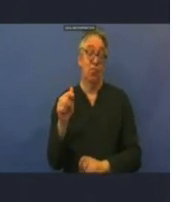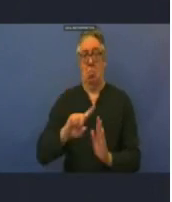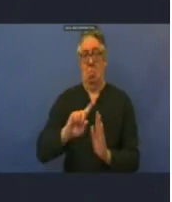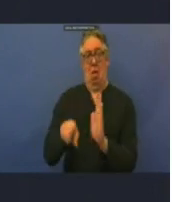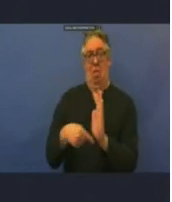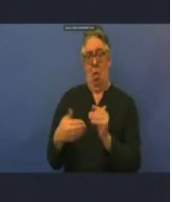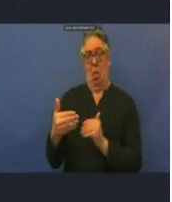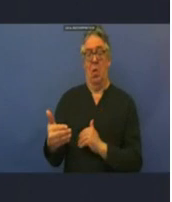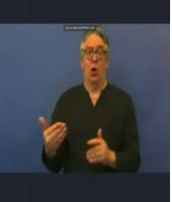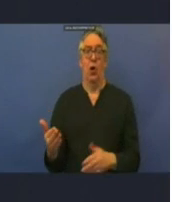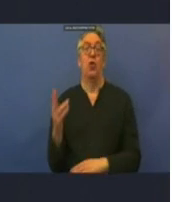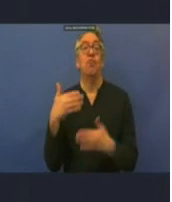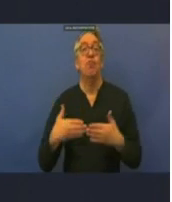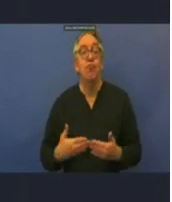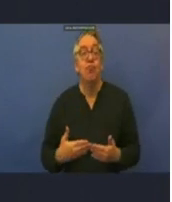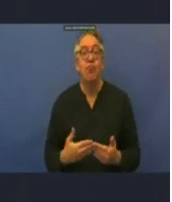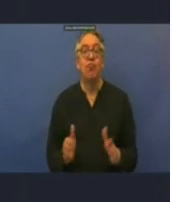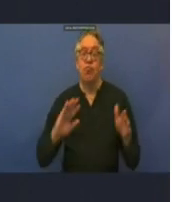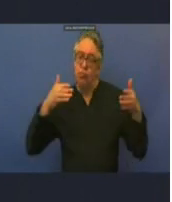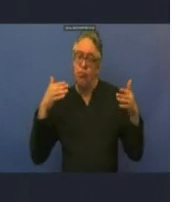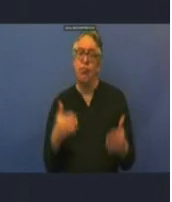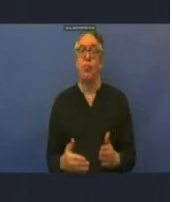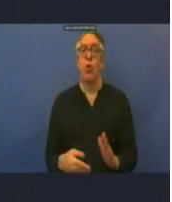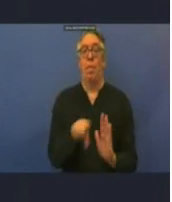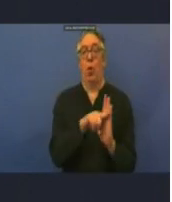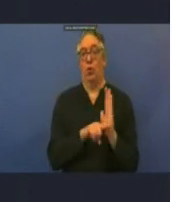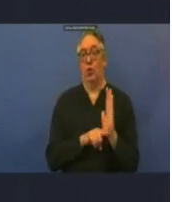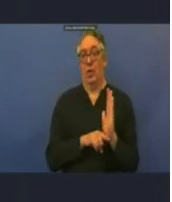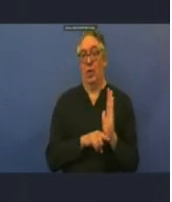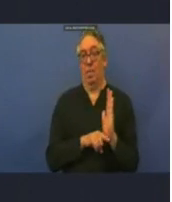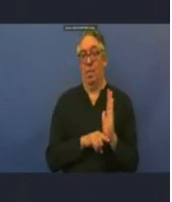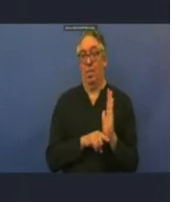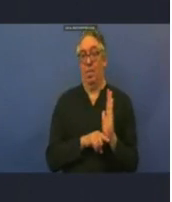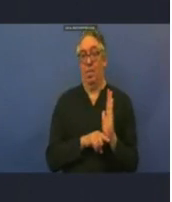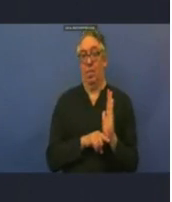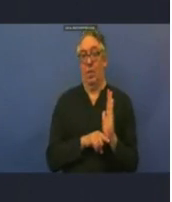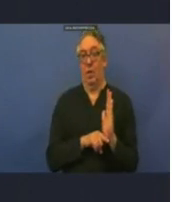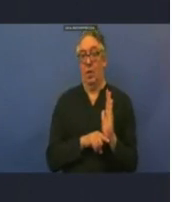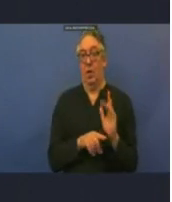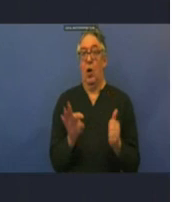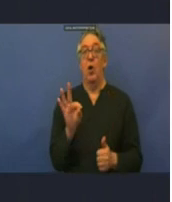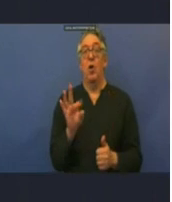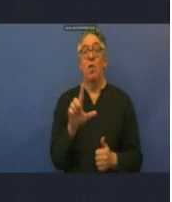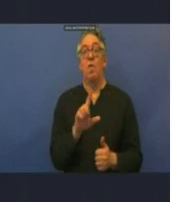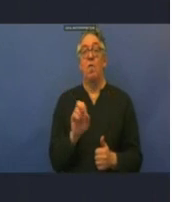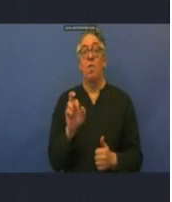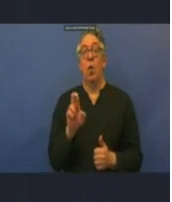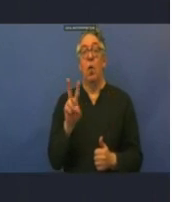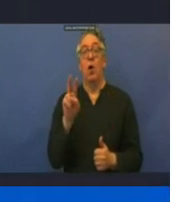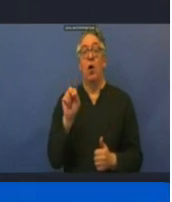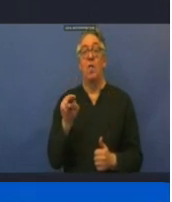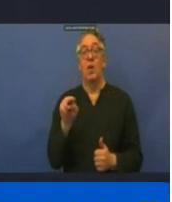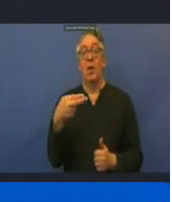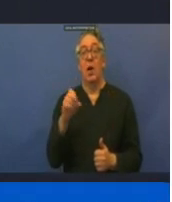the policy session, which will be moderated by Floor van Hoed, the head of the sport unit in the